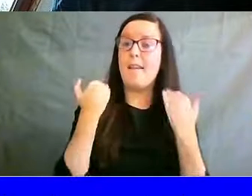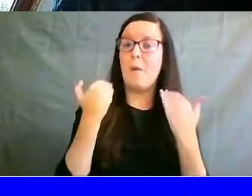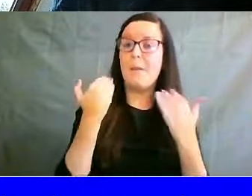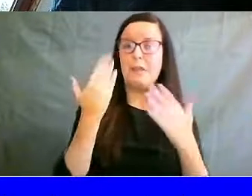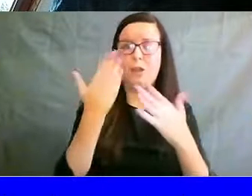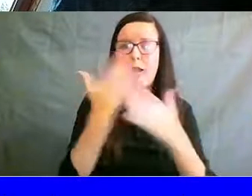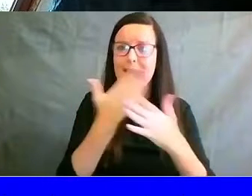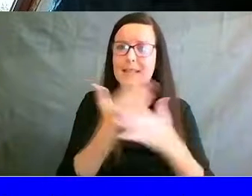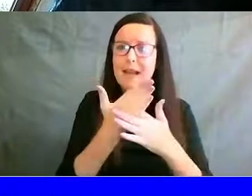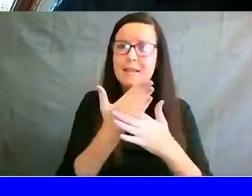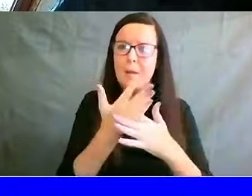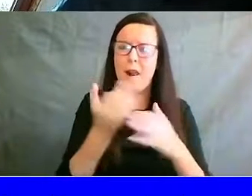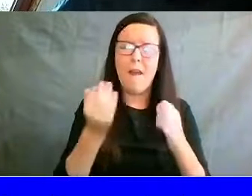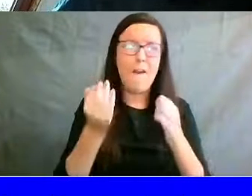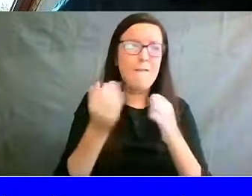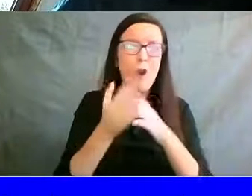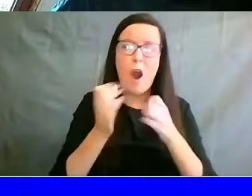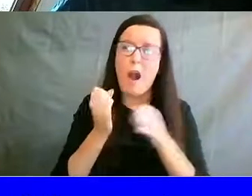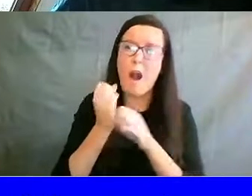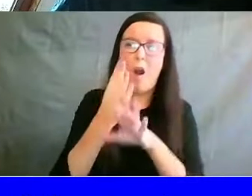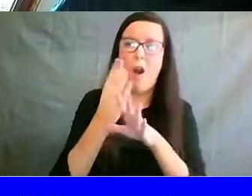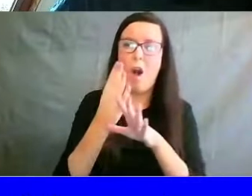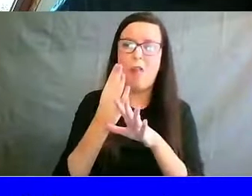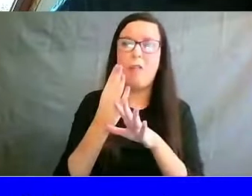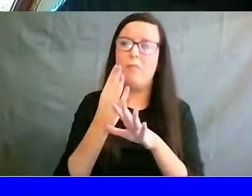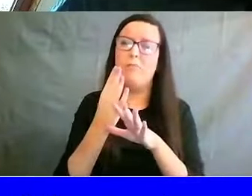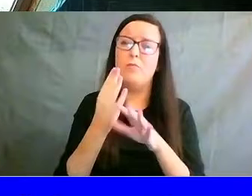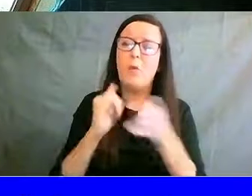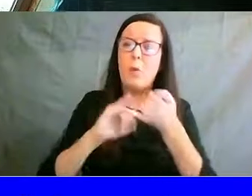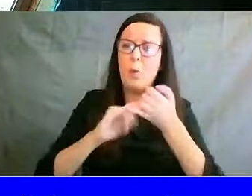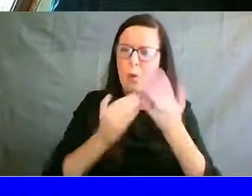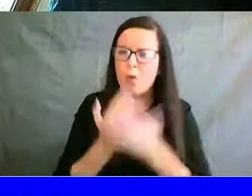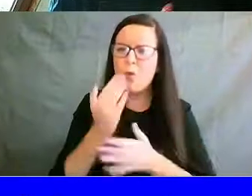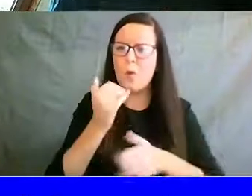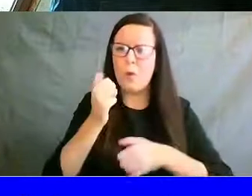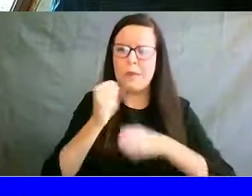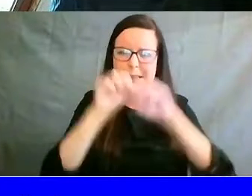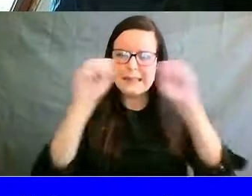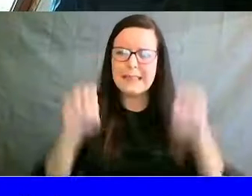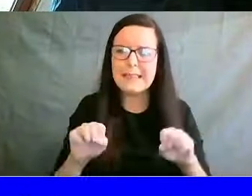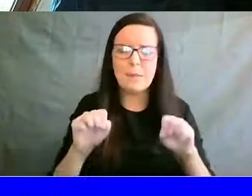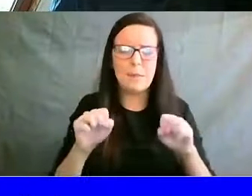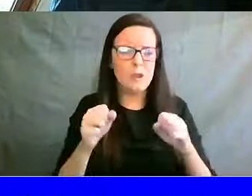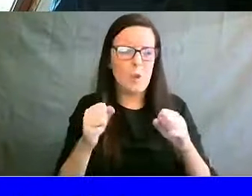for all those going through the systems. And we saw some very good examples of easy read materials or other materials